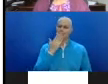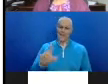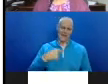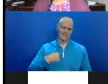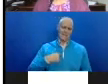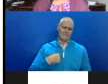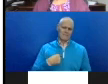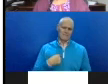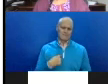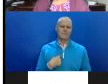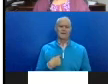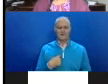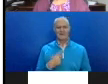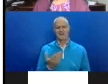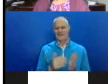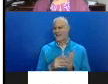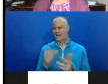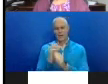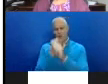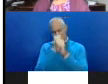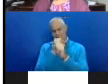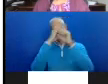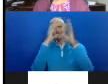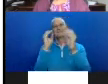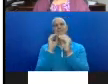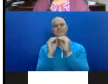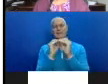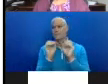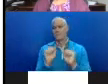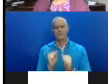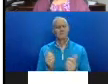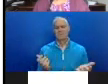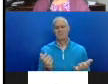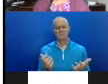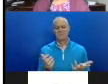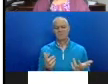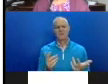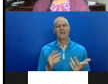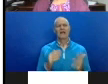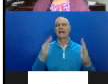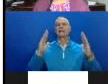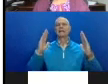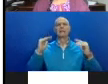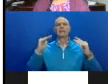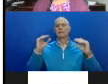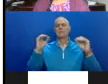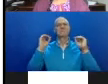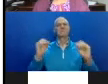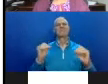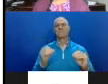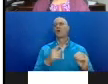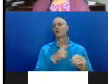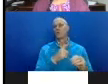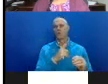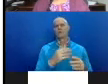have any template around repair being possible. I mean, just the expectations, often there are no expectations that their partner is actually going to